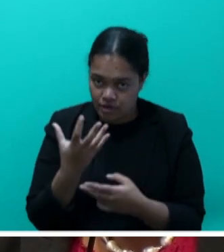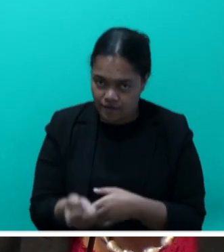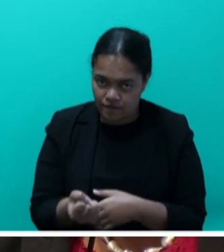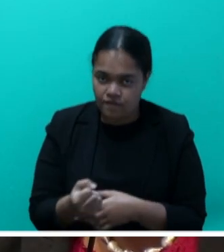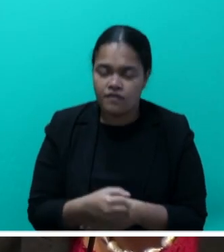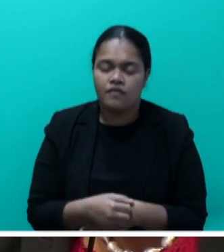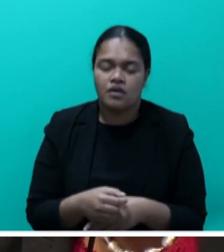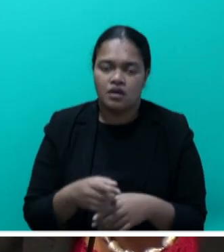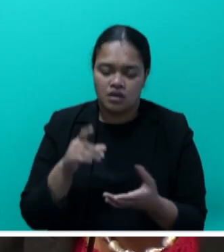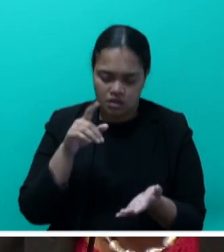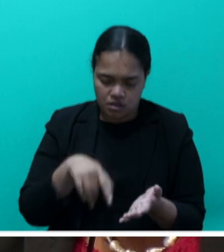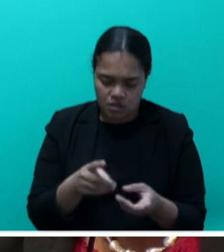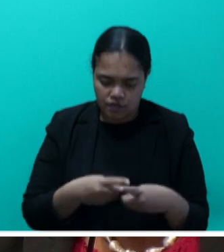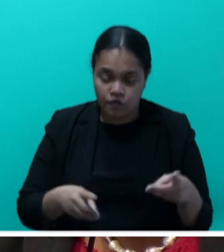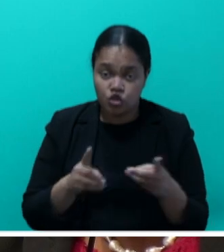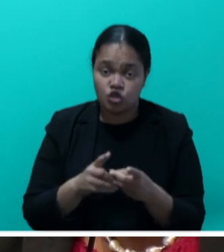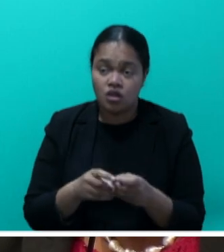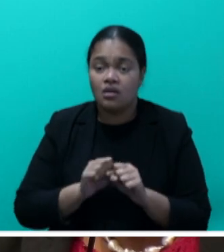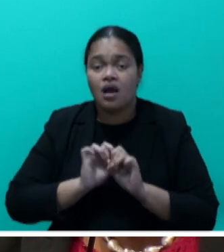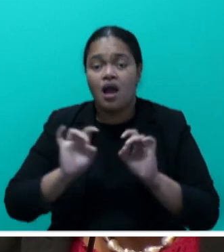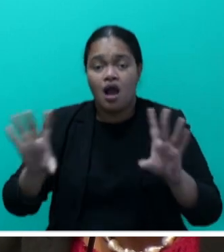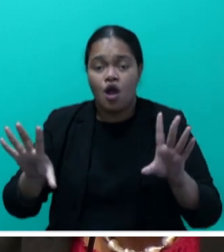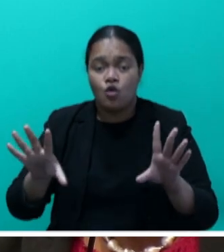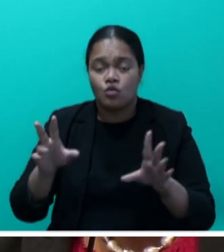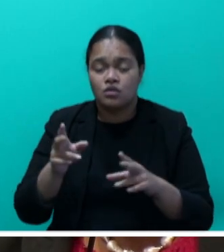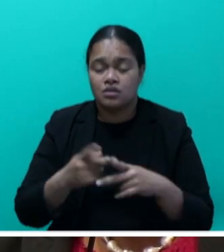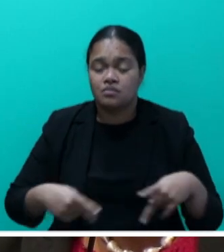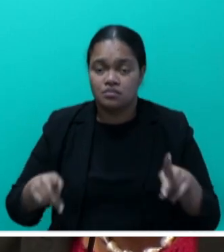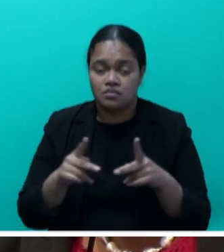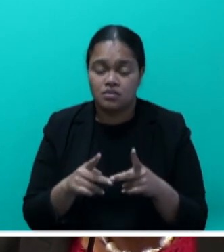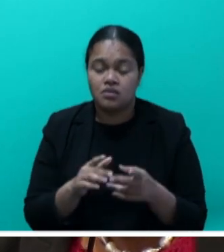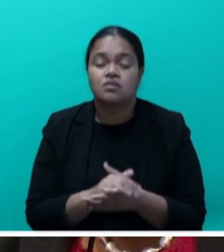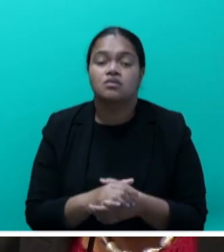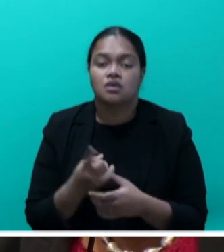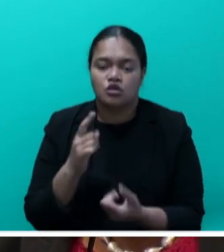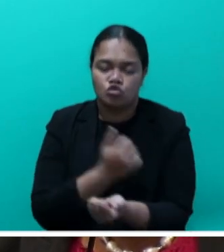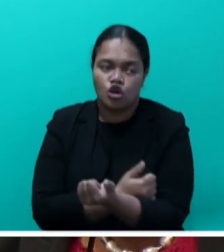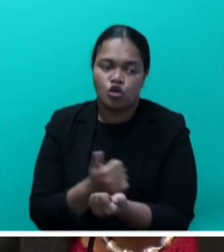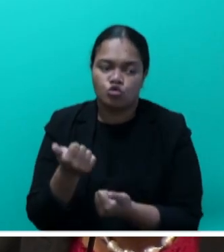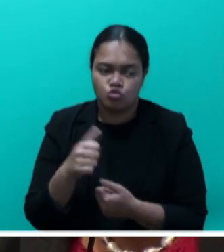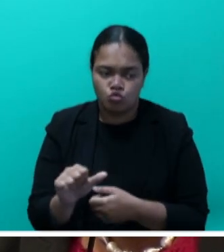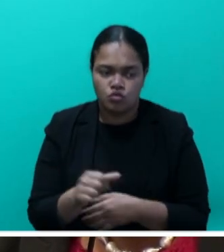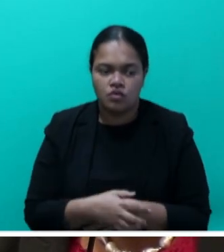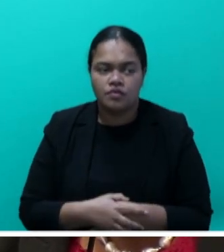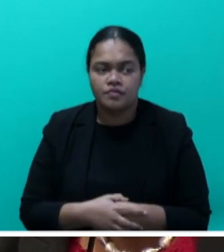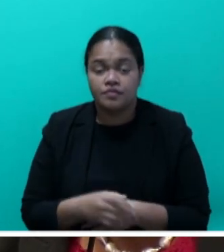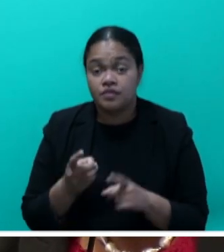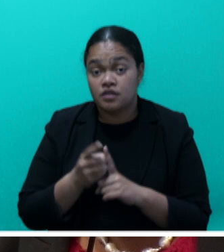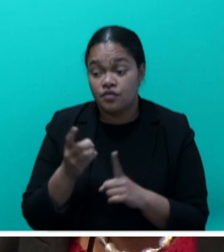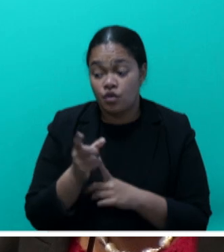and subdivisional. Provide training to nurses on drug screening and drug use assessment as needed. Develop